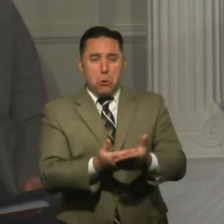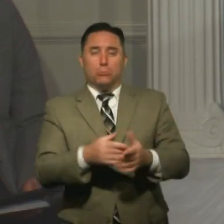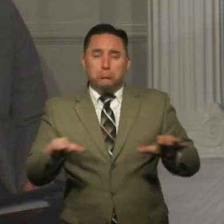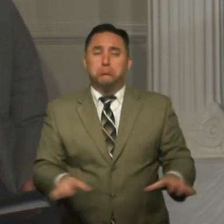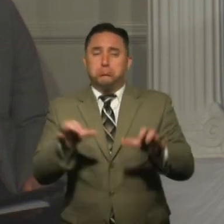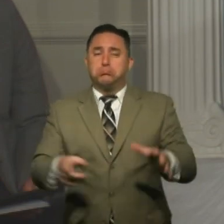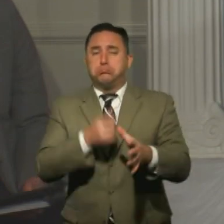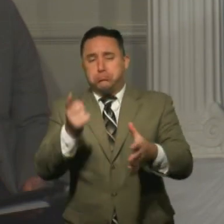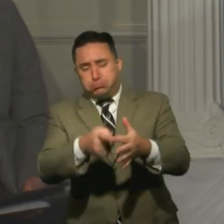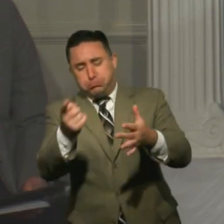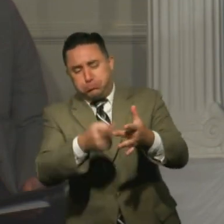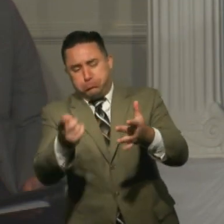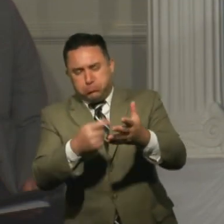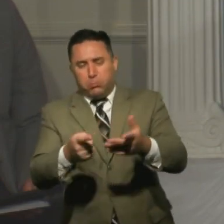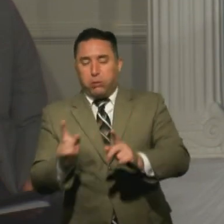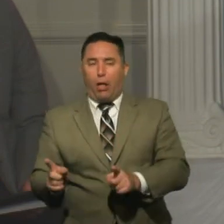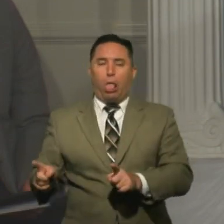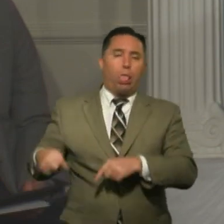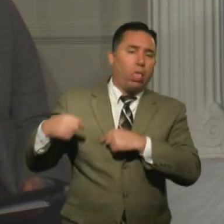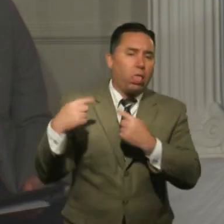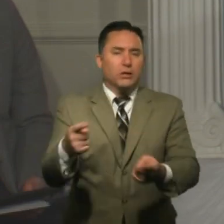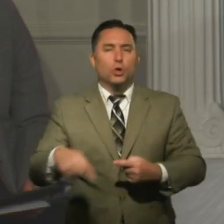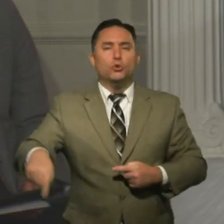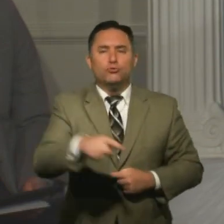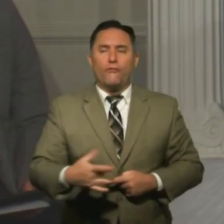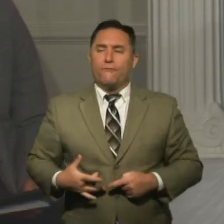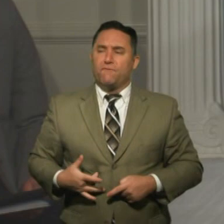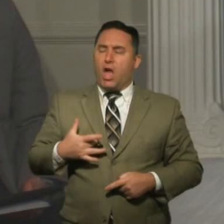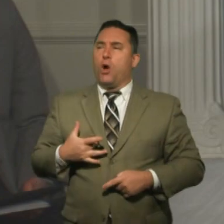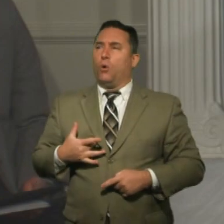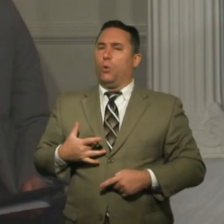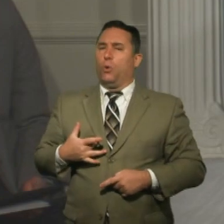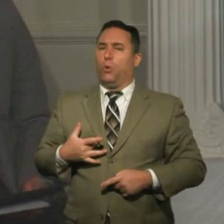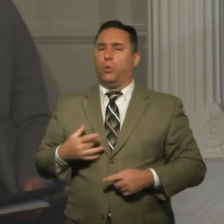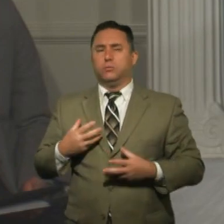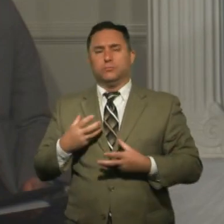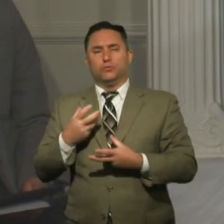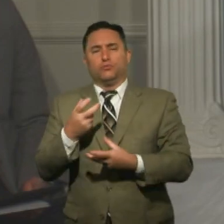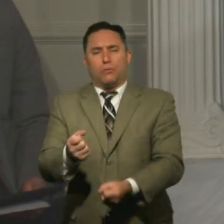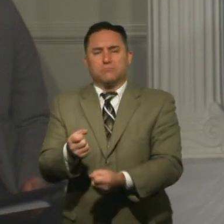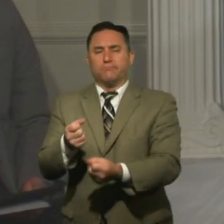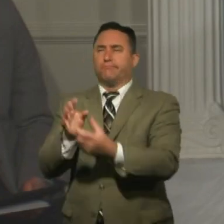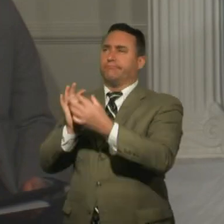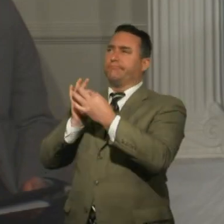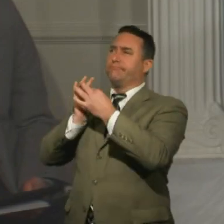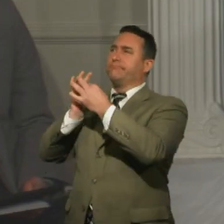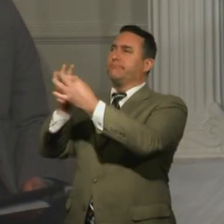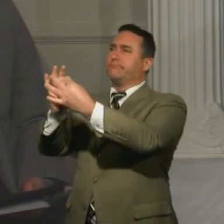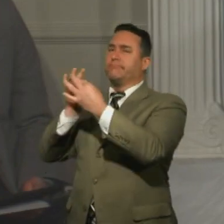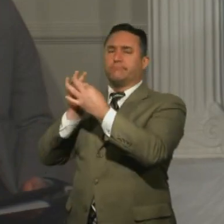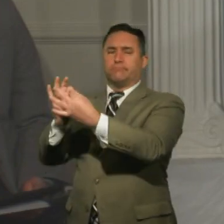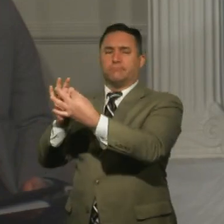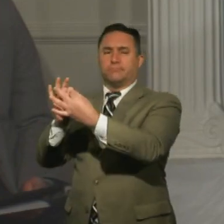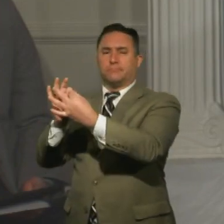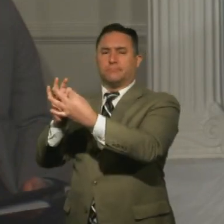through the motions, but when is the last time you felt the strength of a relationship with Jesus